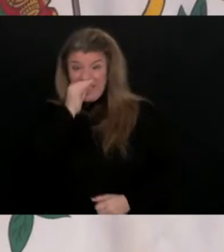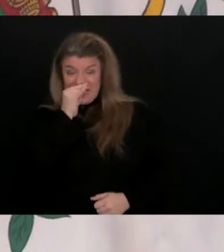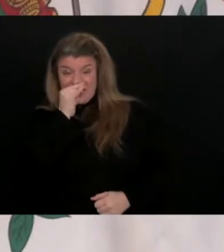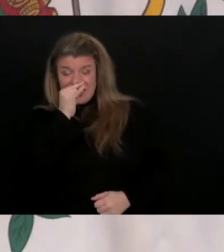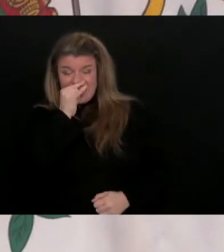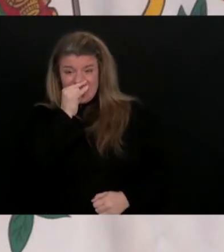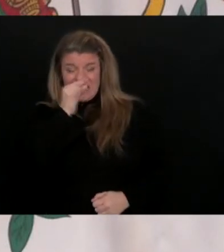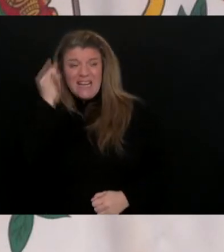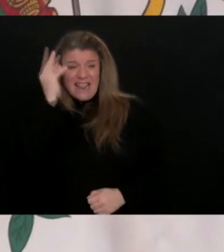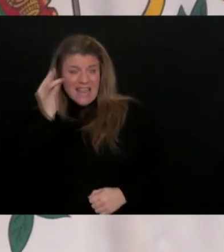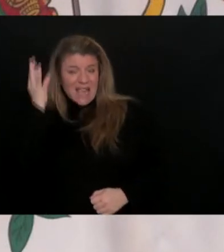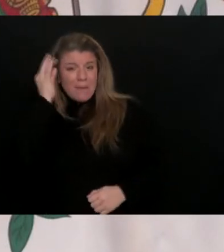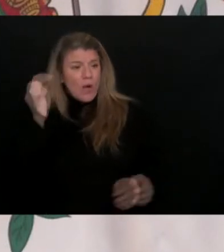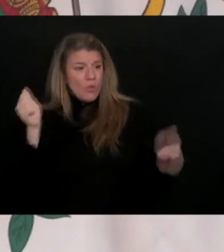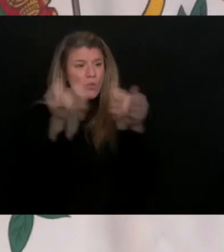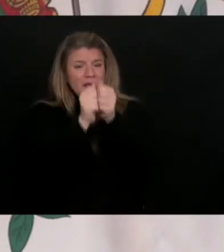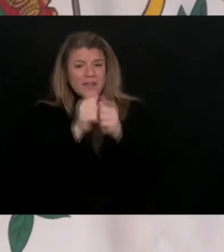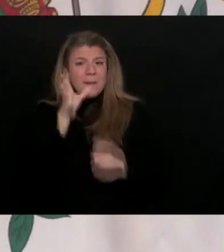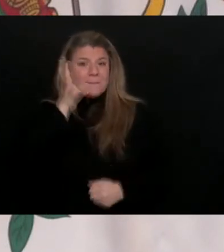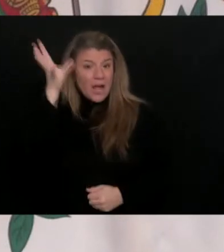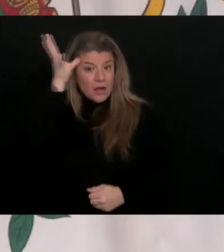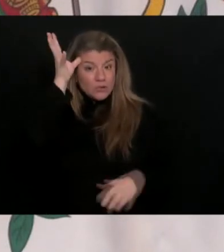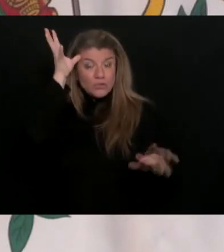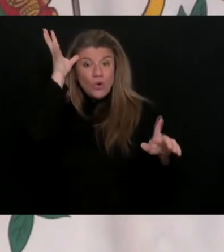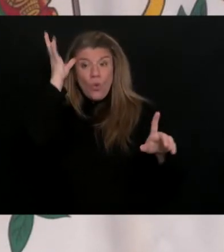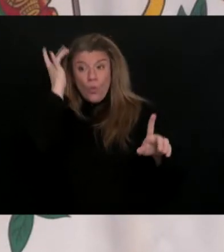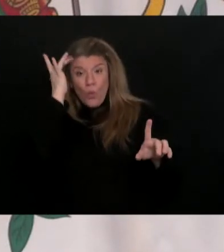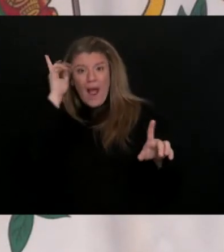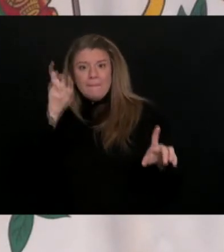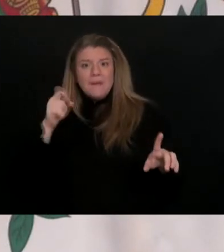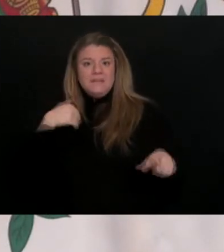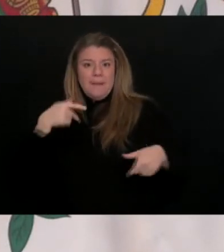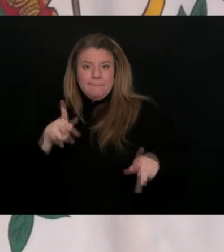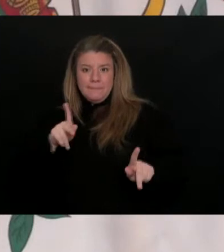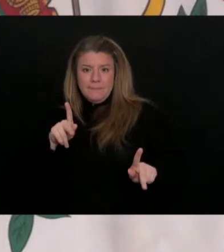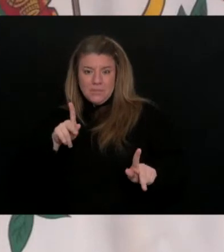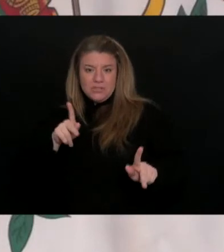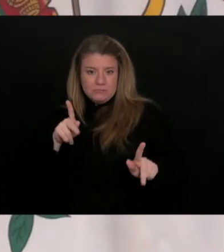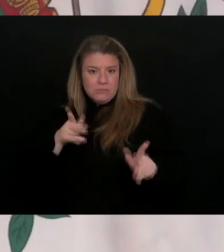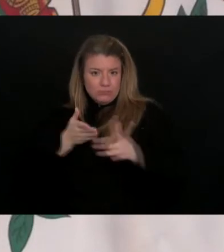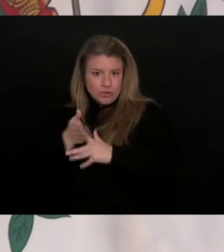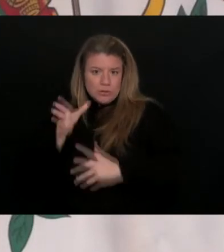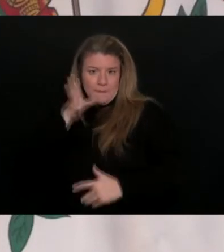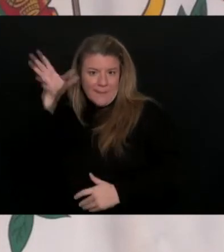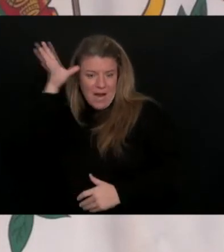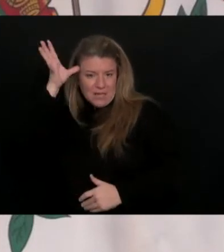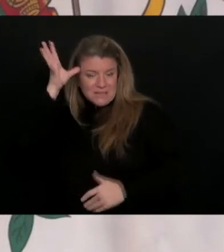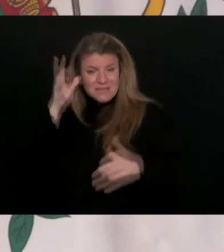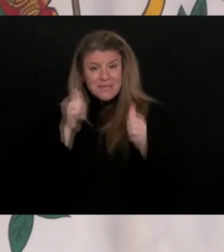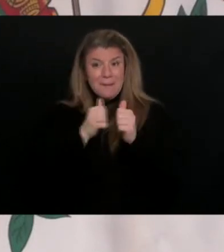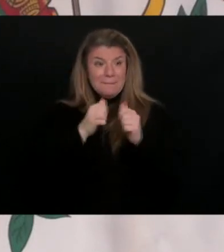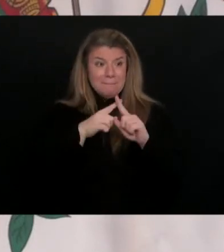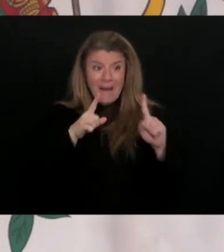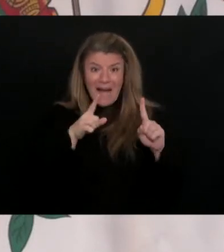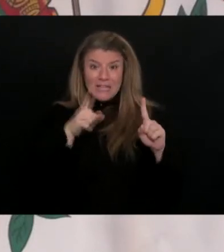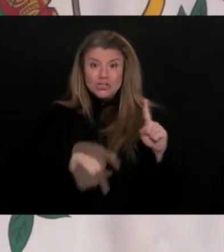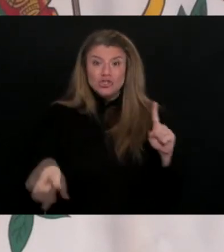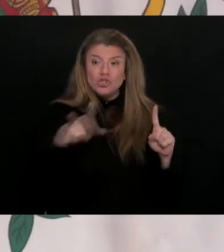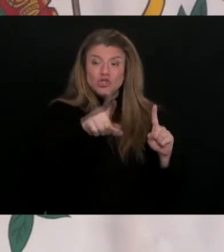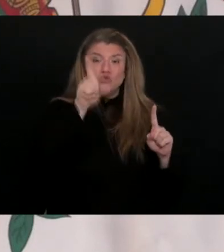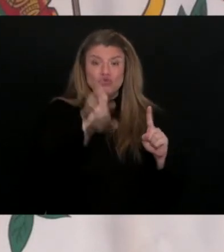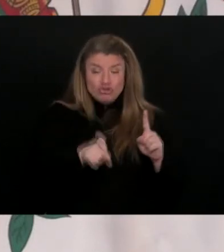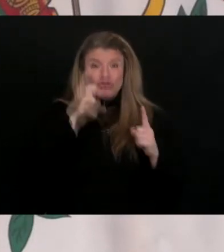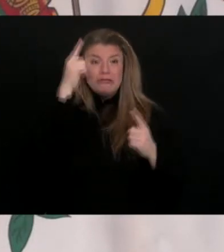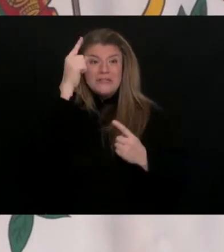with their parents and everything. They've got to have parental consent, but without any question, they ought to be thinking about